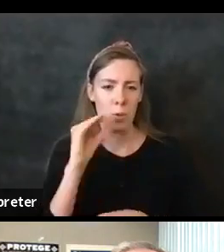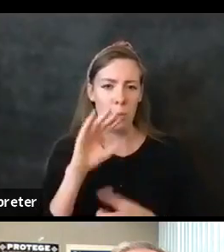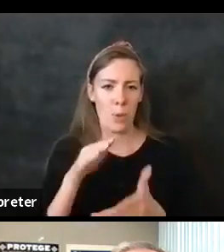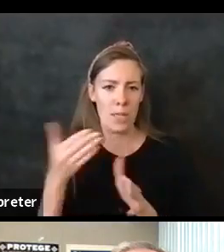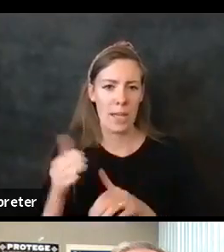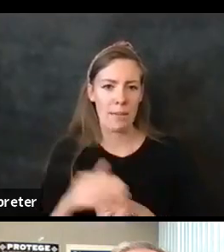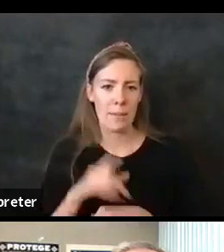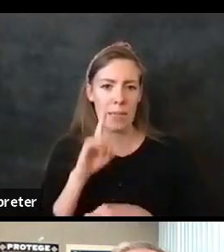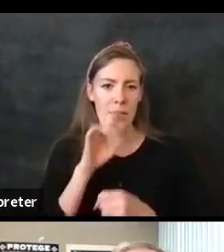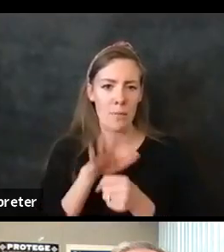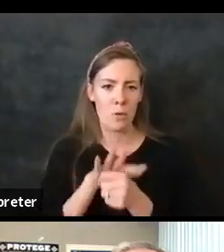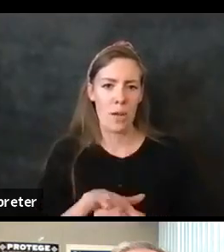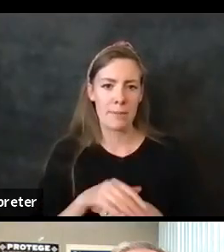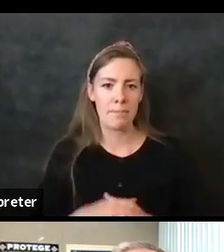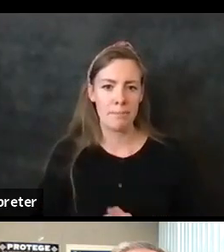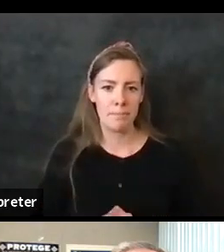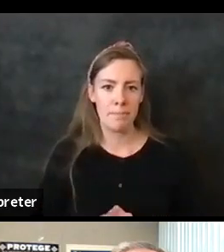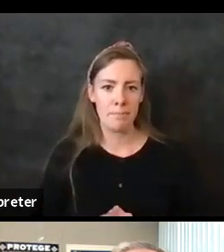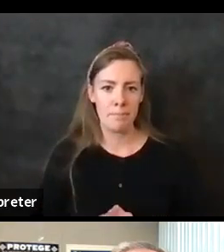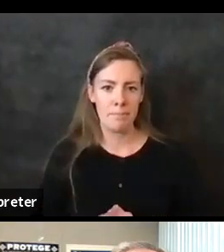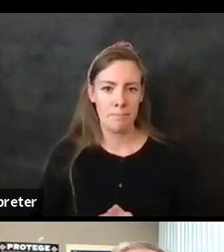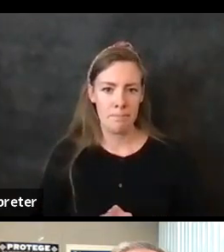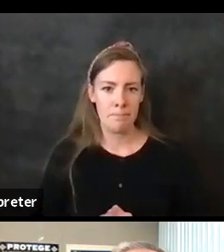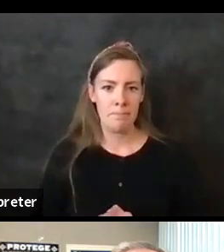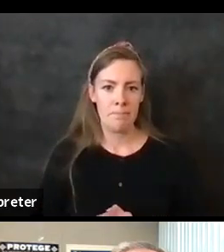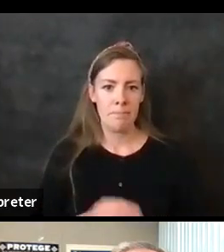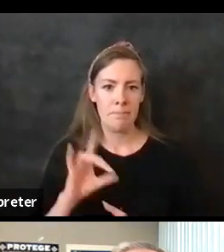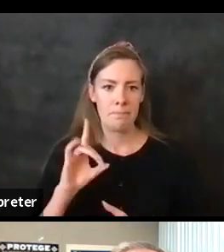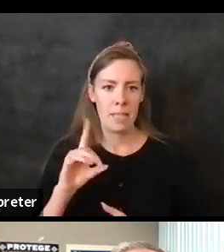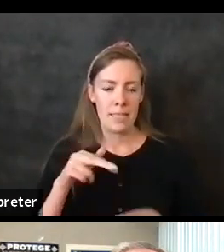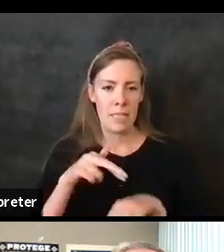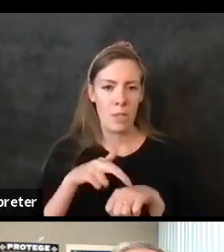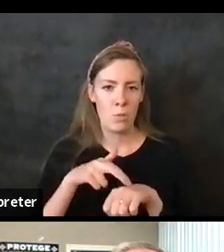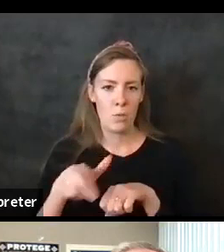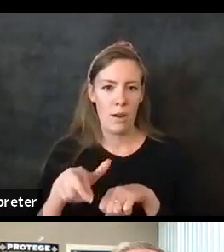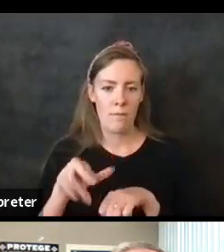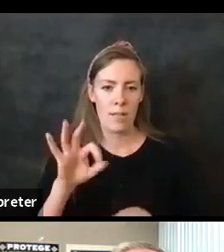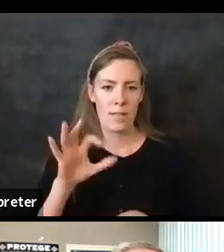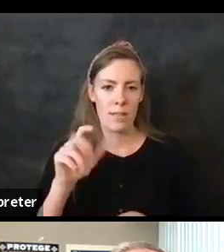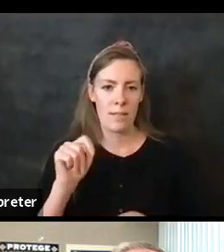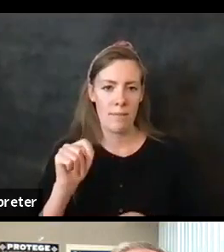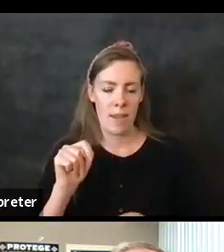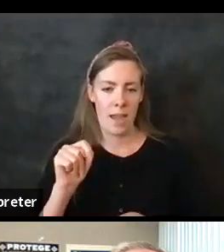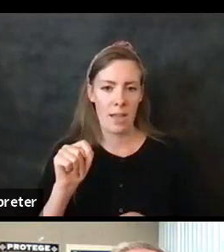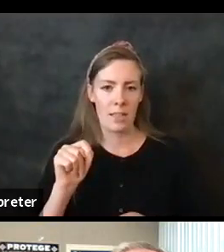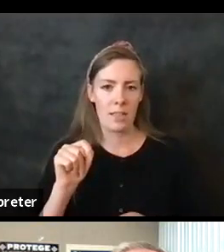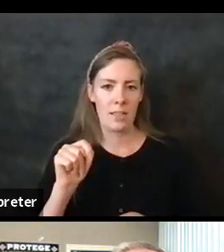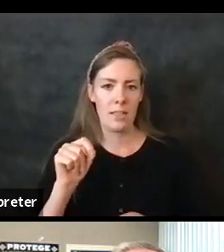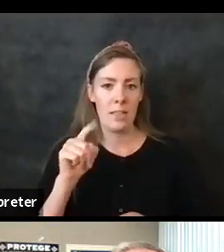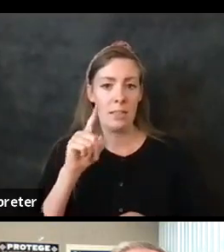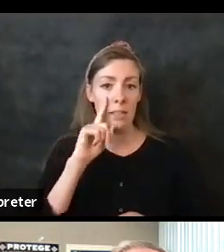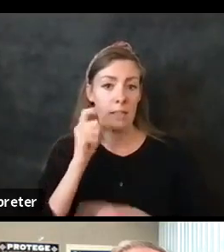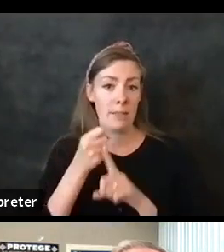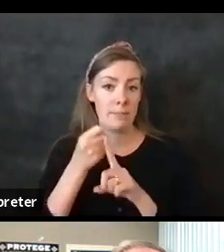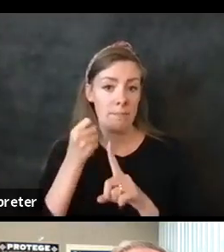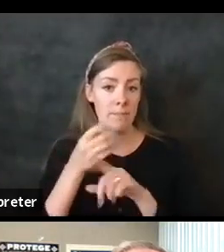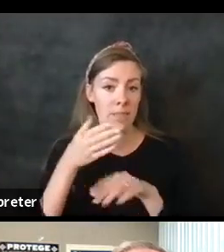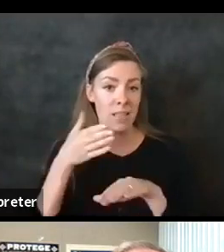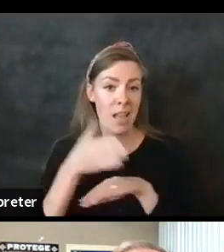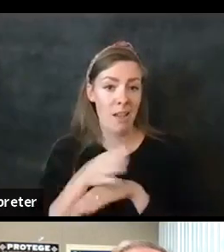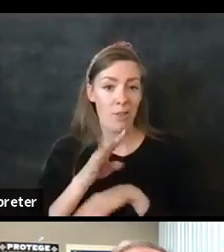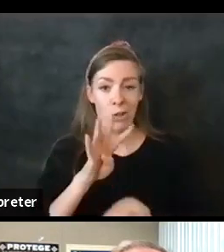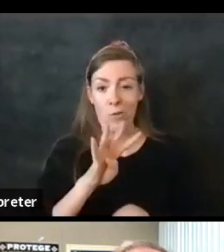And they did reference the fact that this came within 48 hours of the